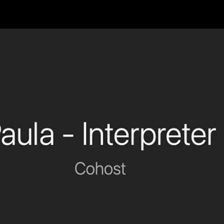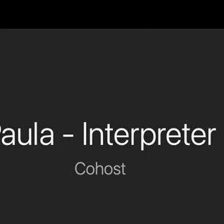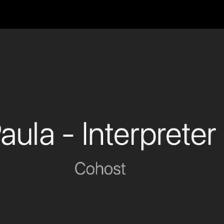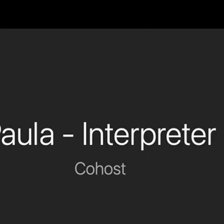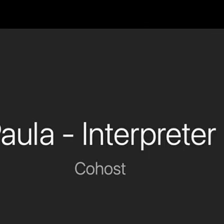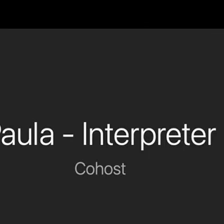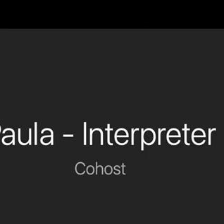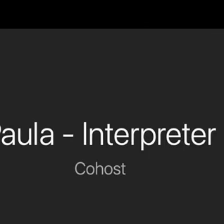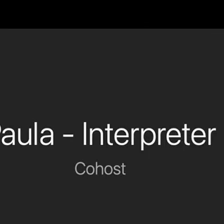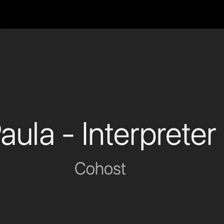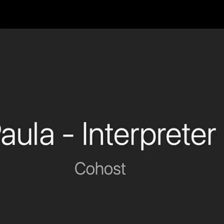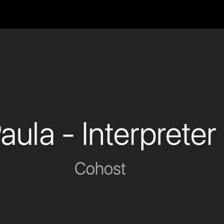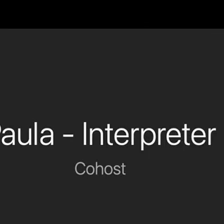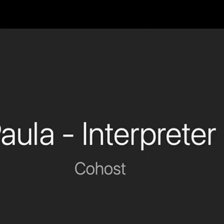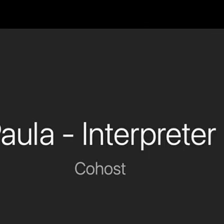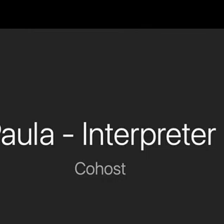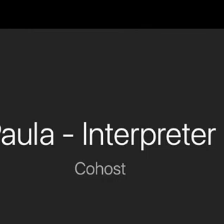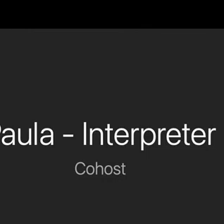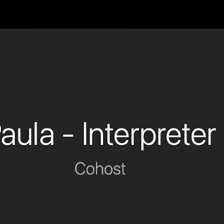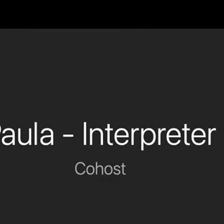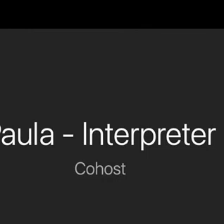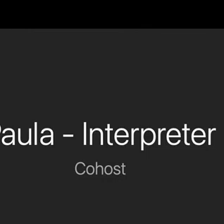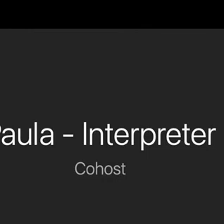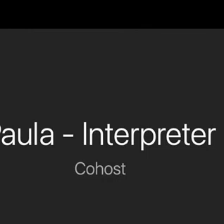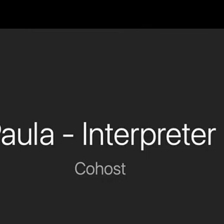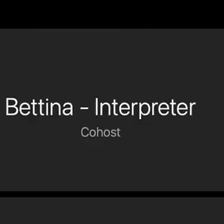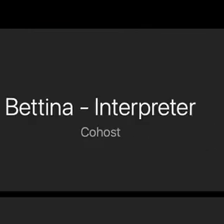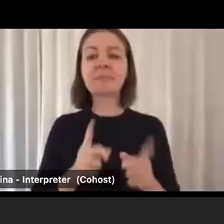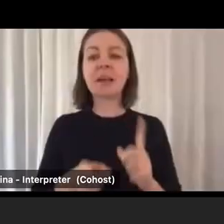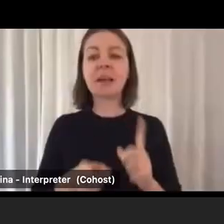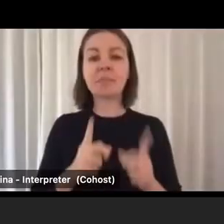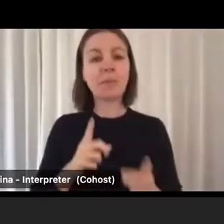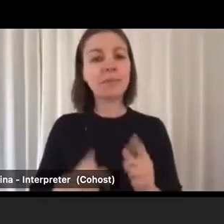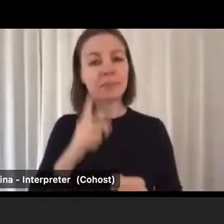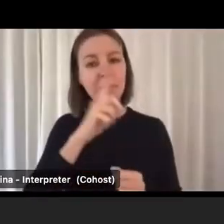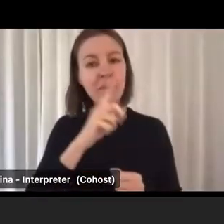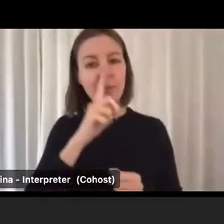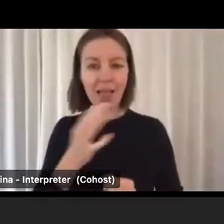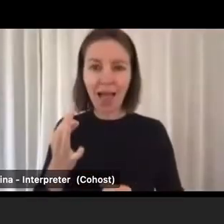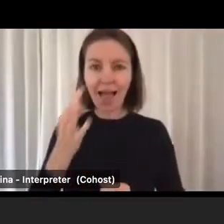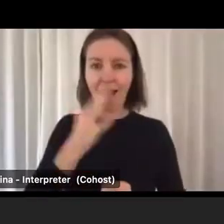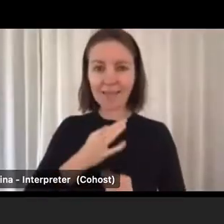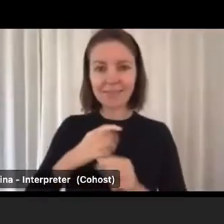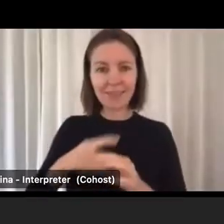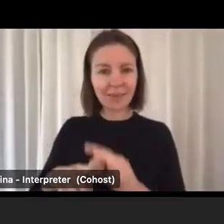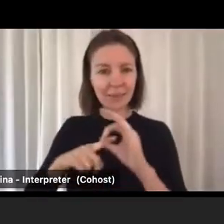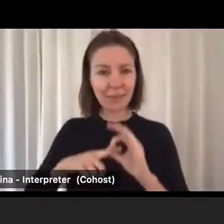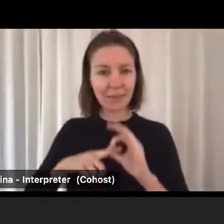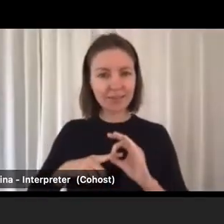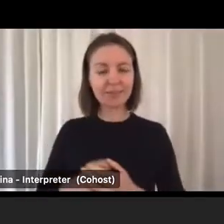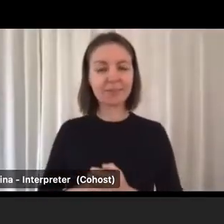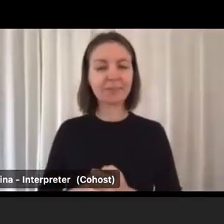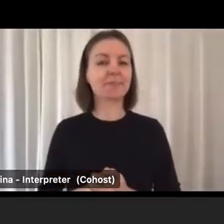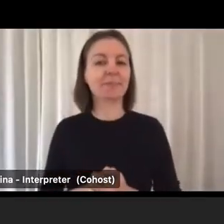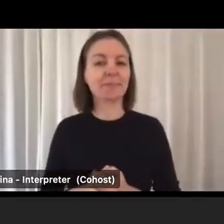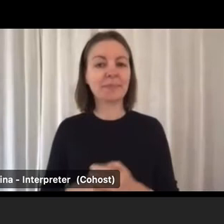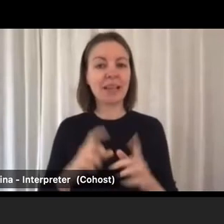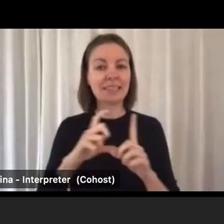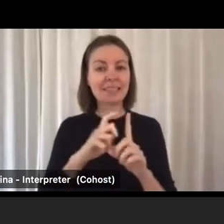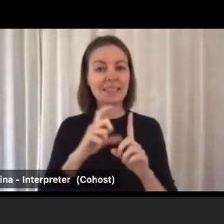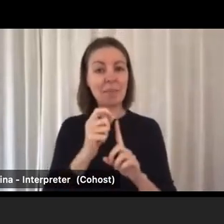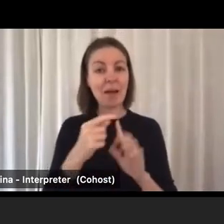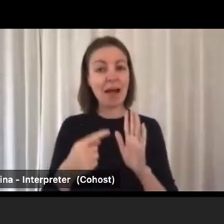look, thanks for that question. We do get that one from time to time from employers. So the department really